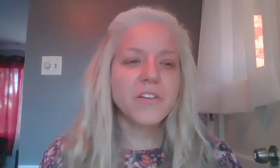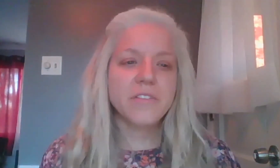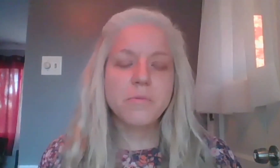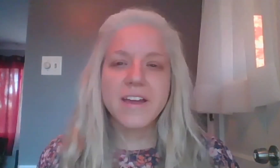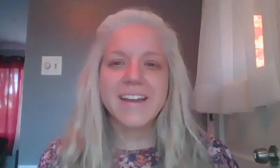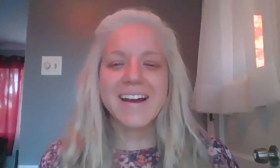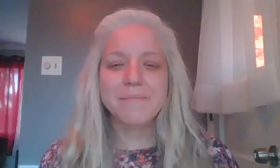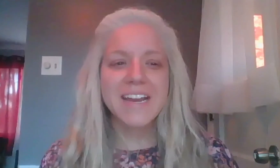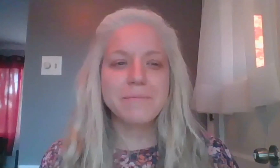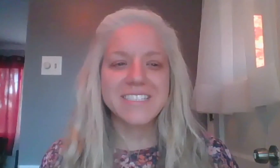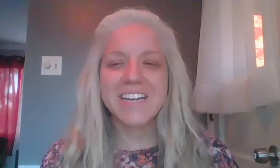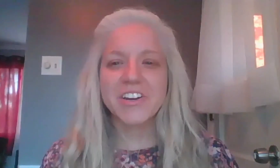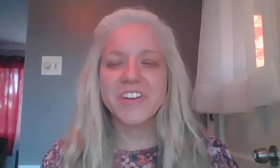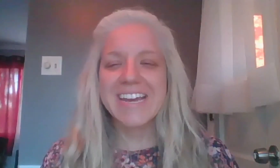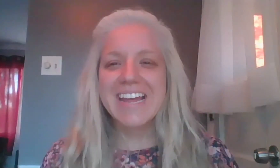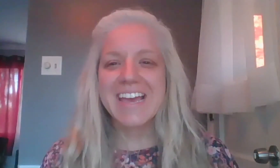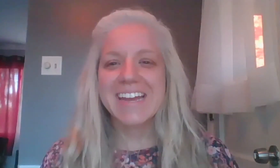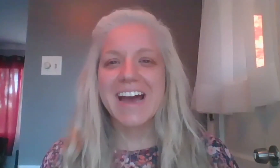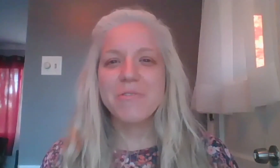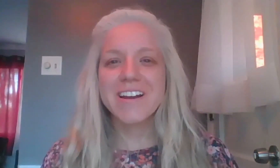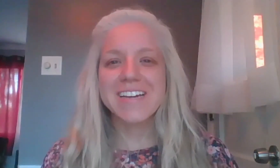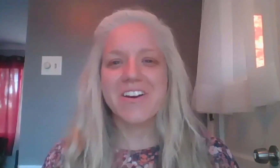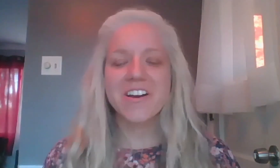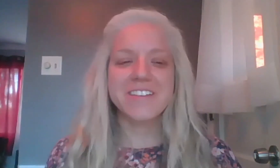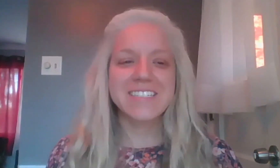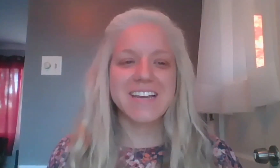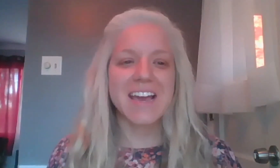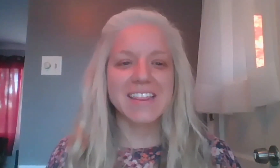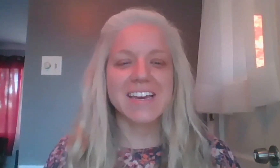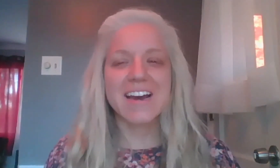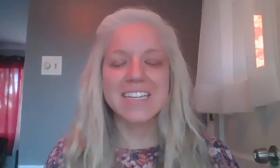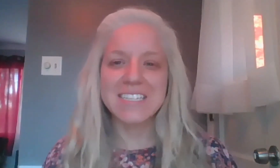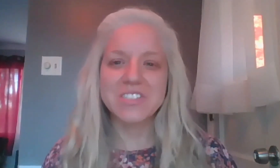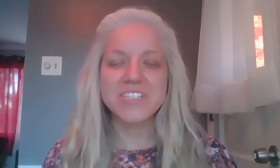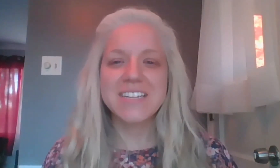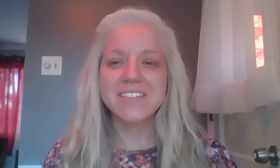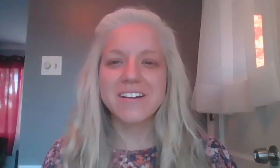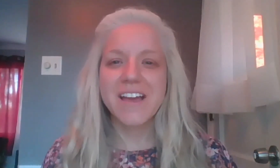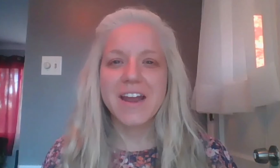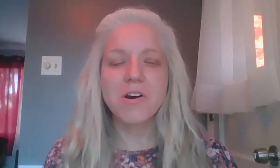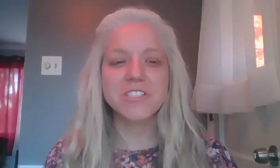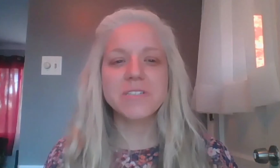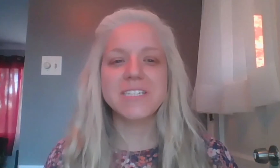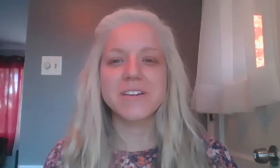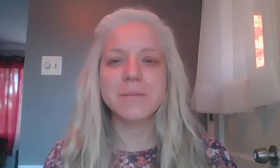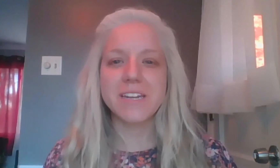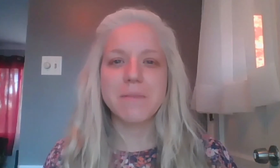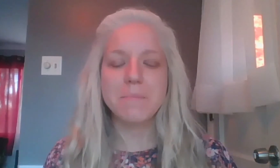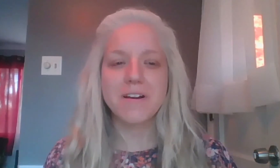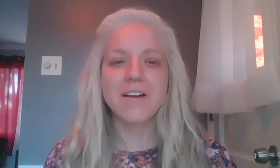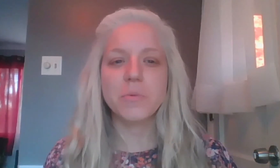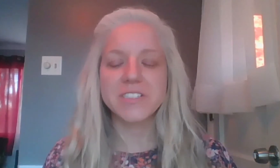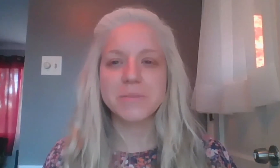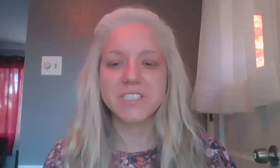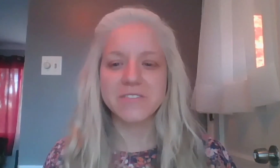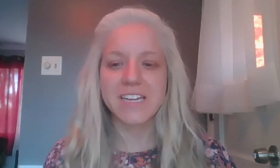Hello, everyone. My name is Sierra Green, and I work as an archivist at the Heinz History Center, and I'm also a steering committee member